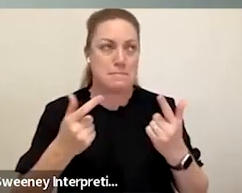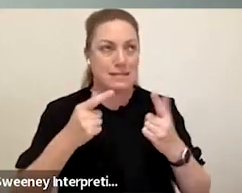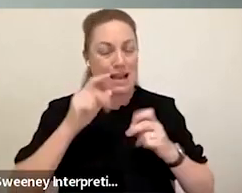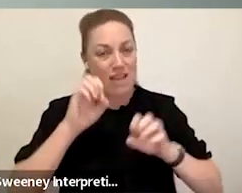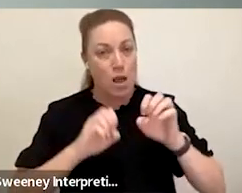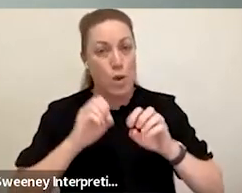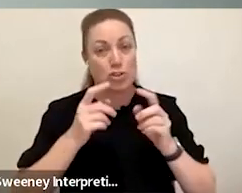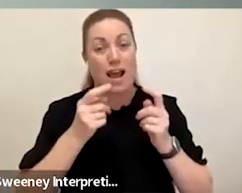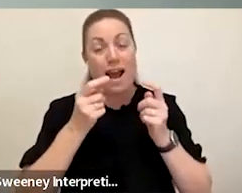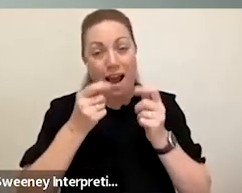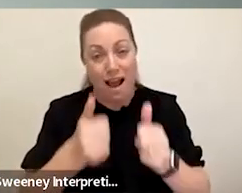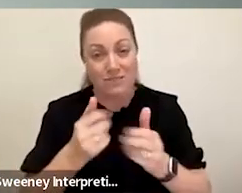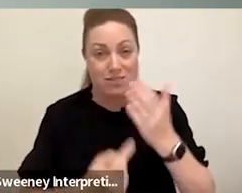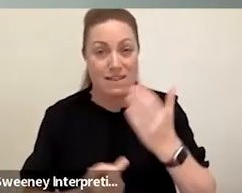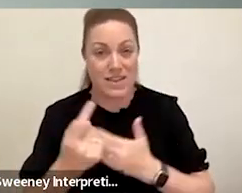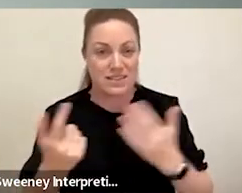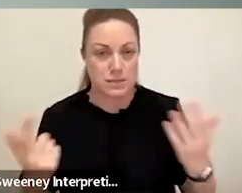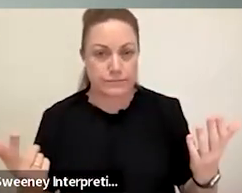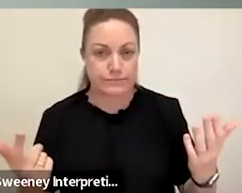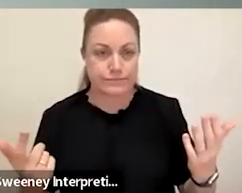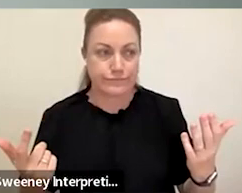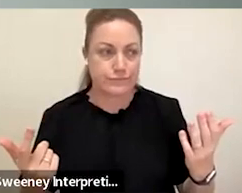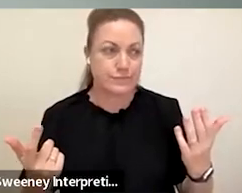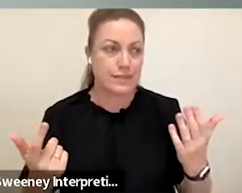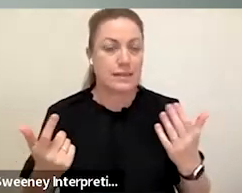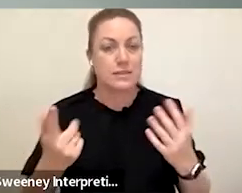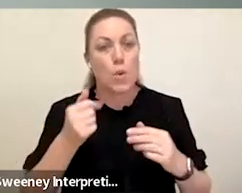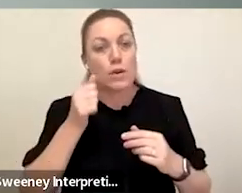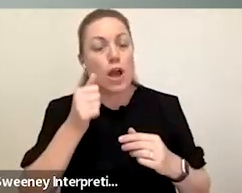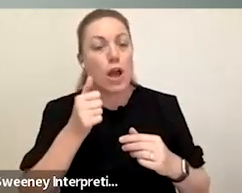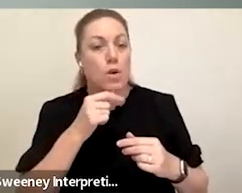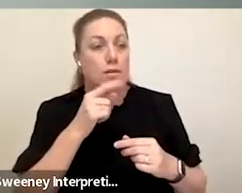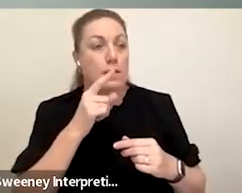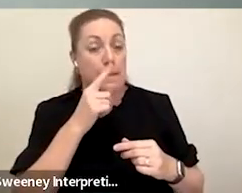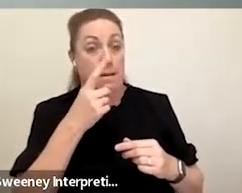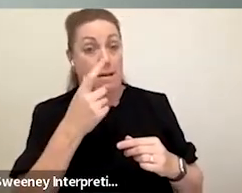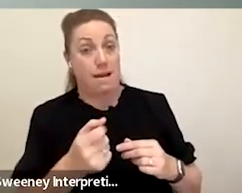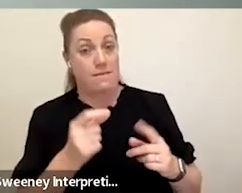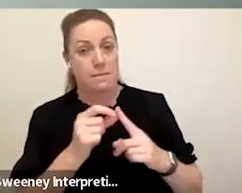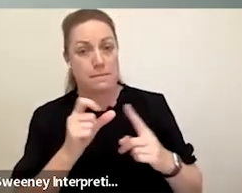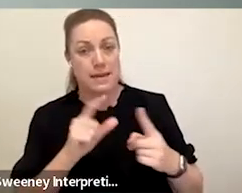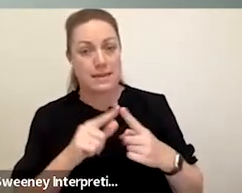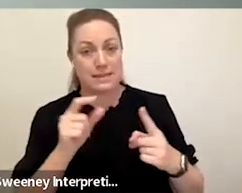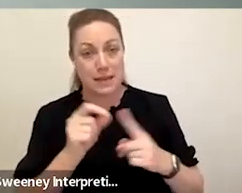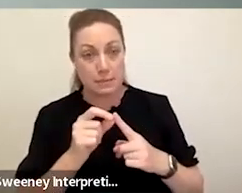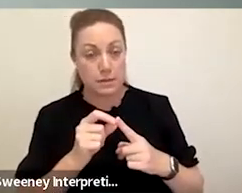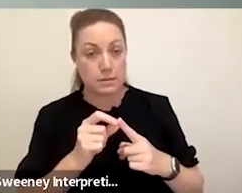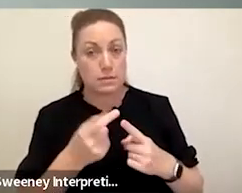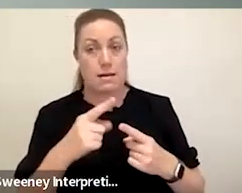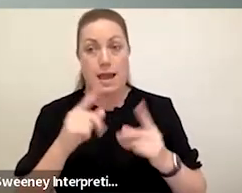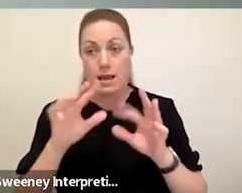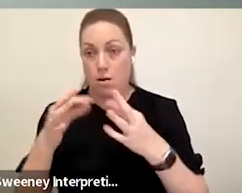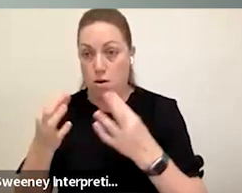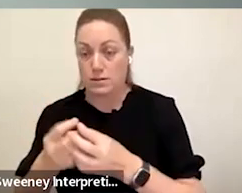the following the disaster events, once we have a critical capacity of people with person-centered emergency plans, organizational and service